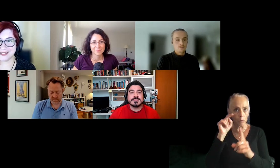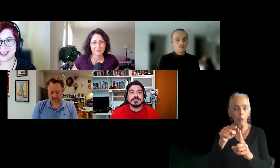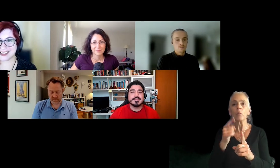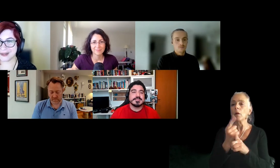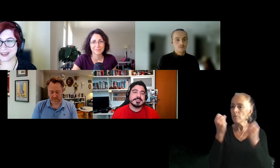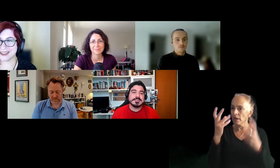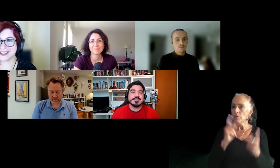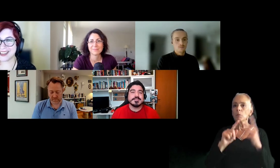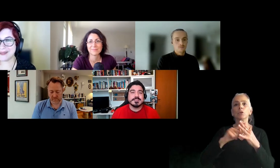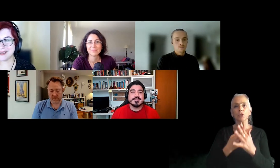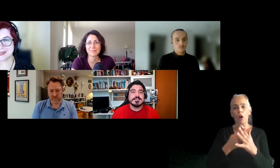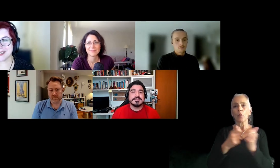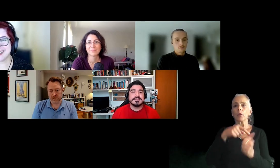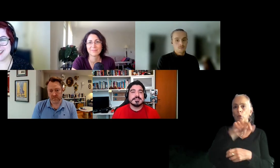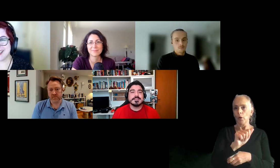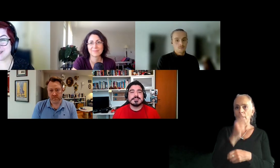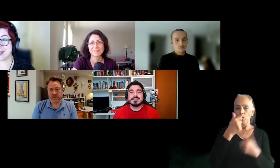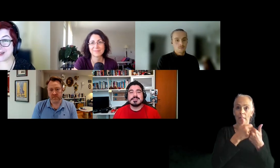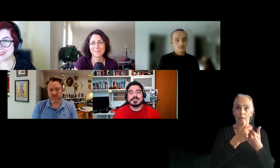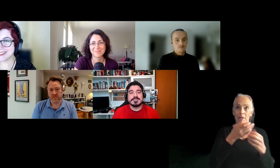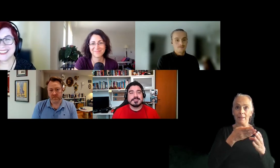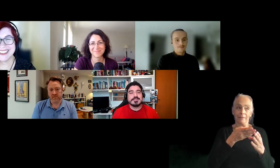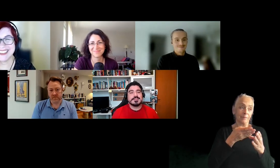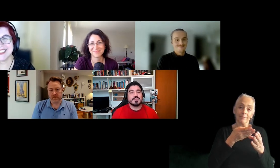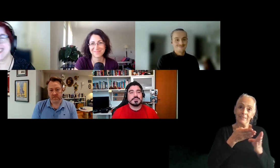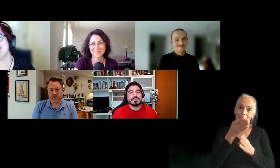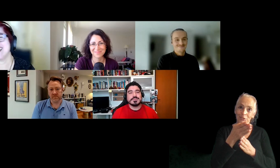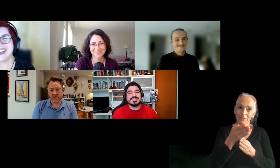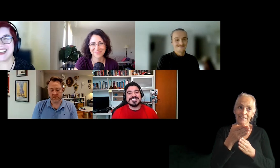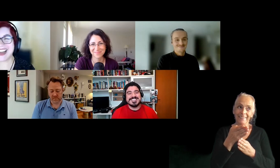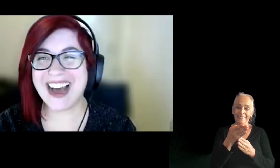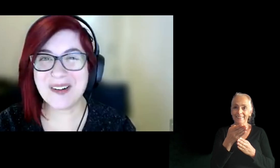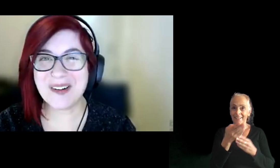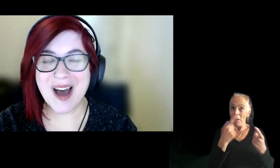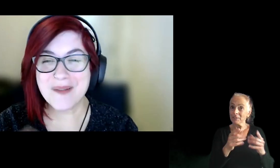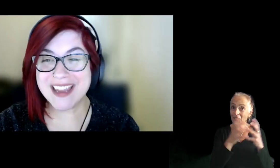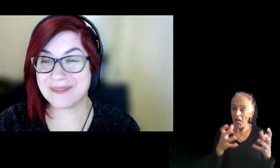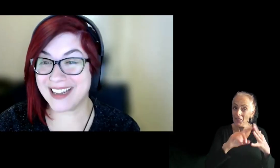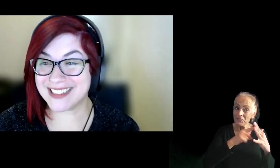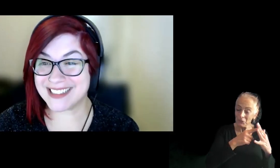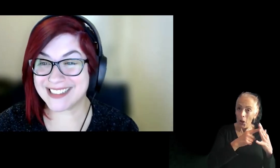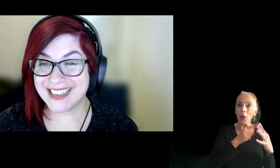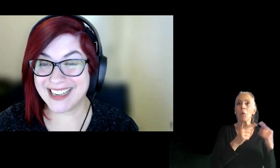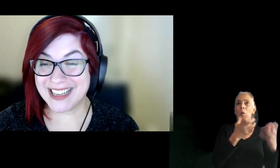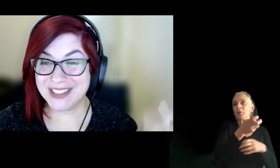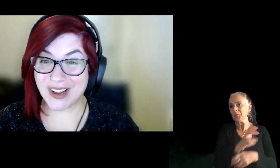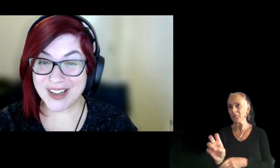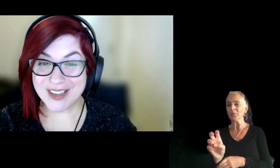as a door for the gaming industry. It happens a lot and how we can apply this